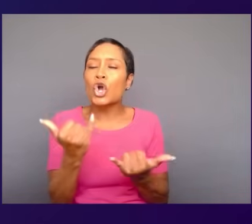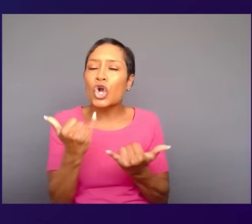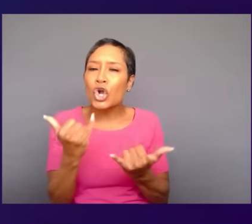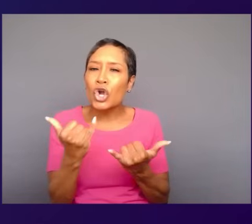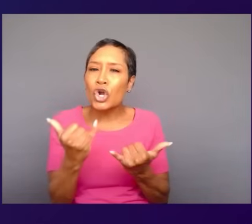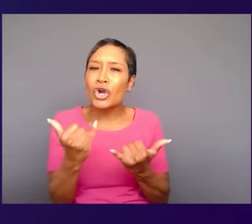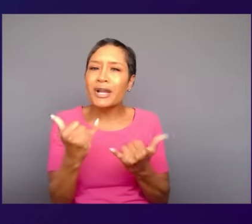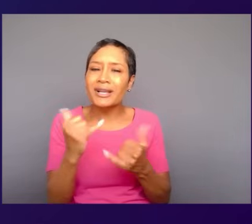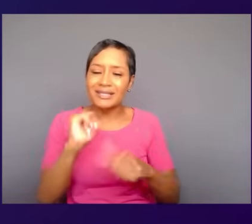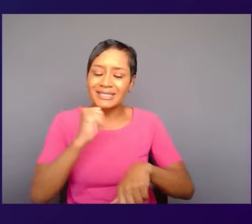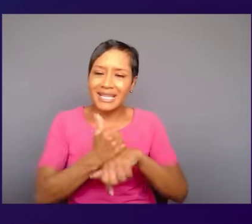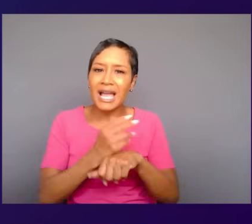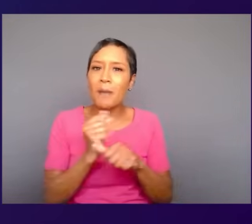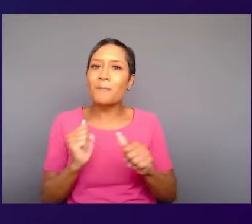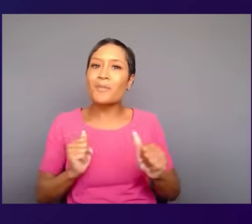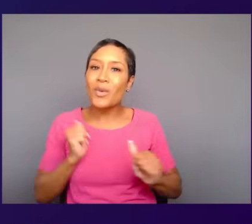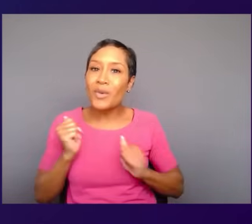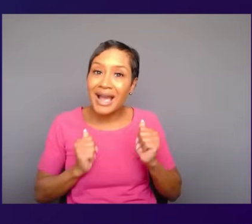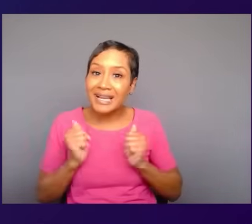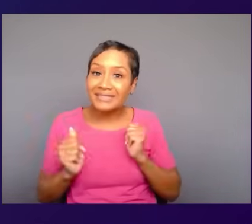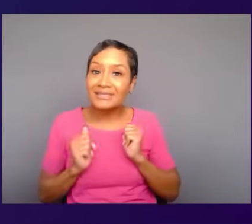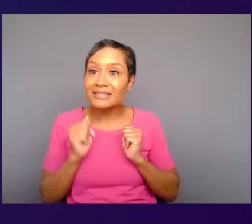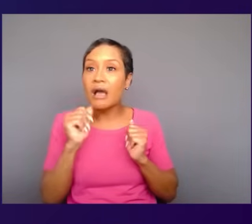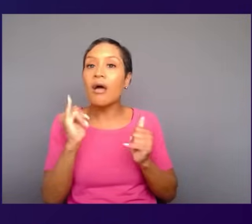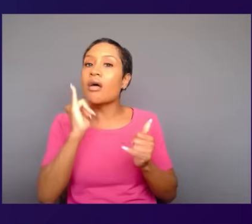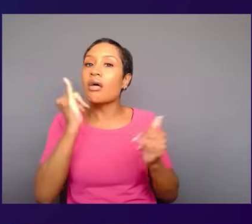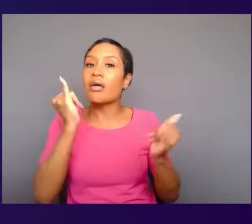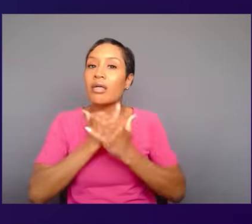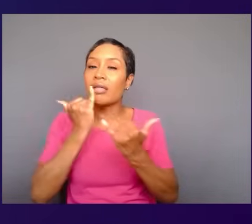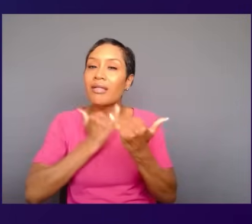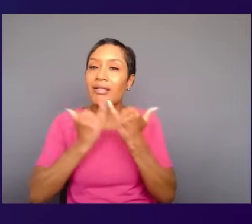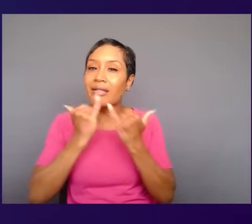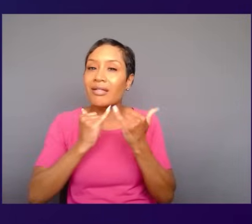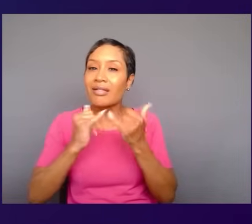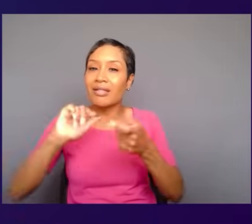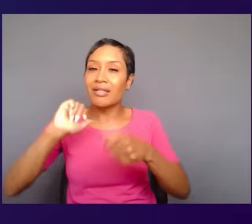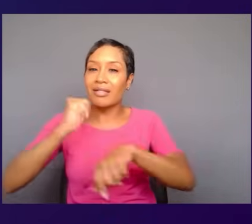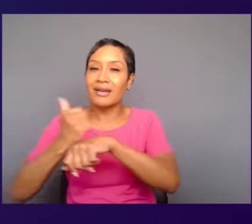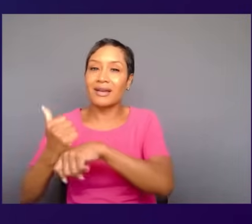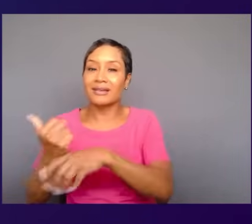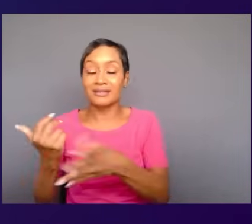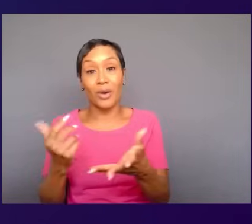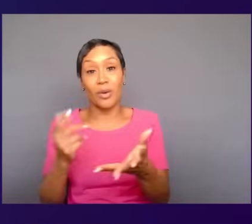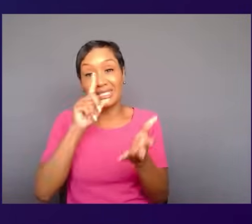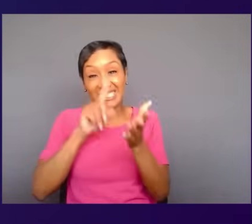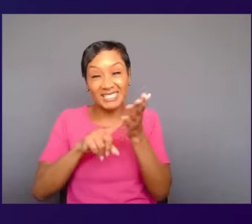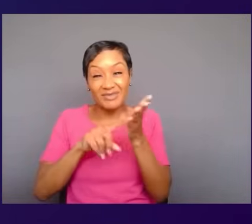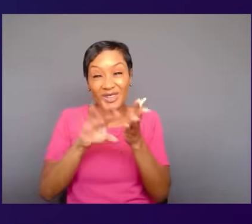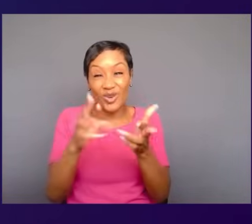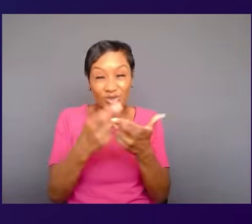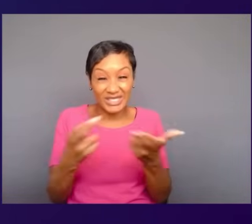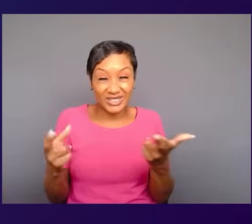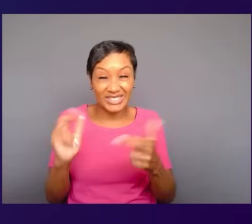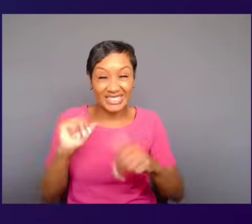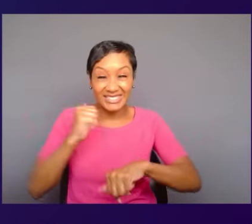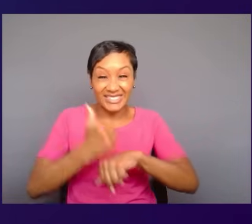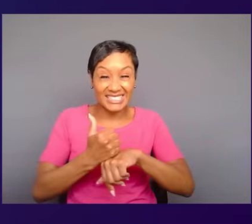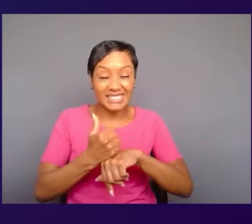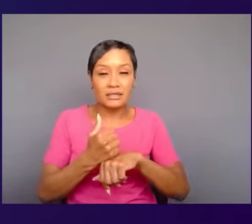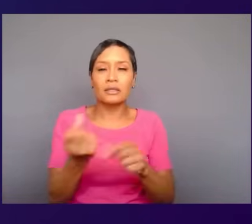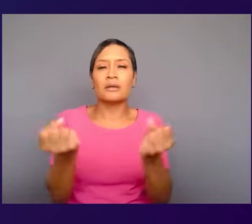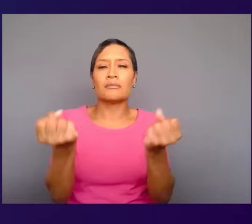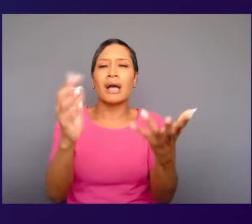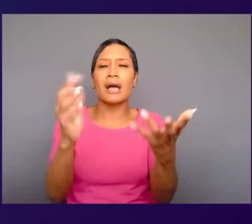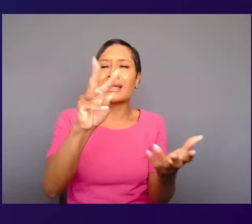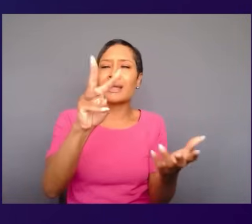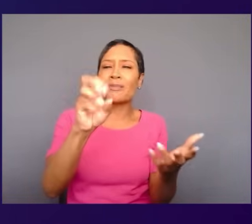making sure that you don't have anything misconfigured. So when we talk about inspecting your resource configuration, we've got a lot of AWS options